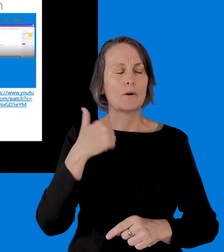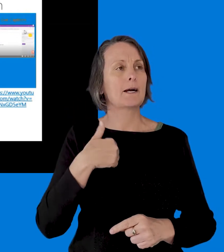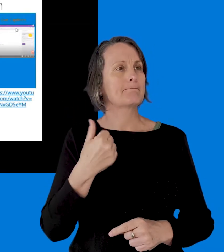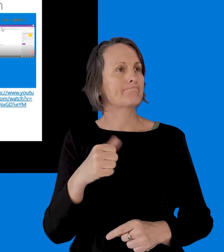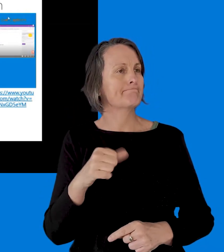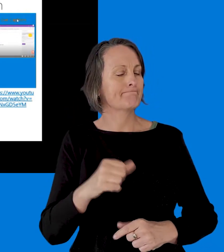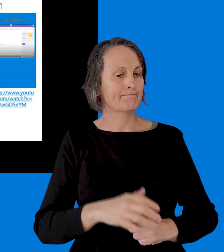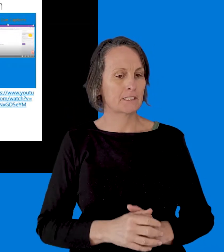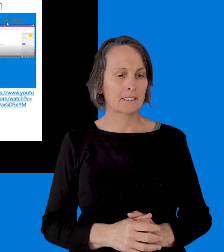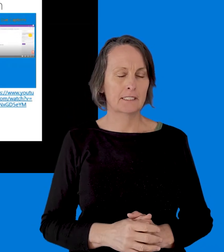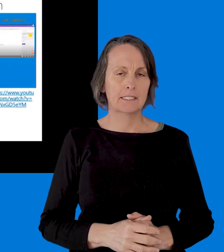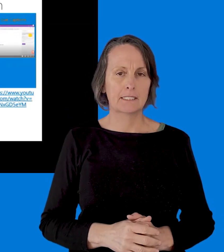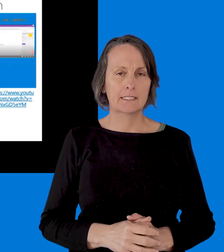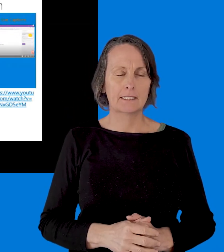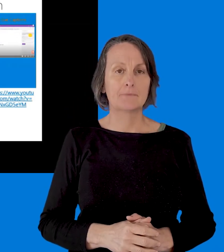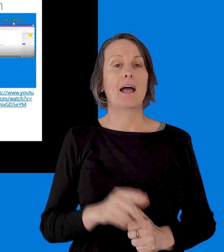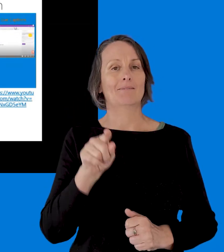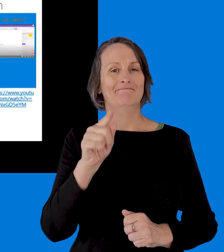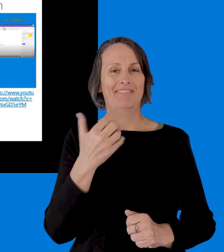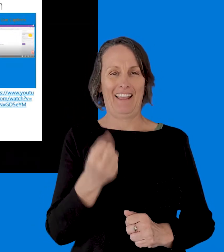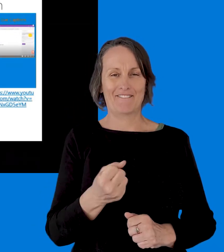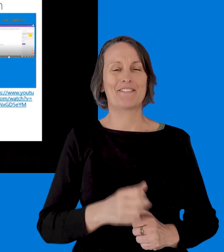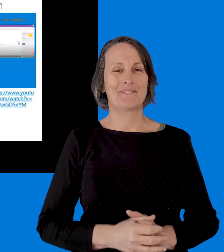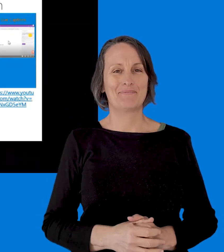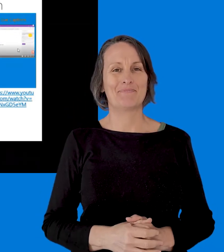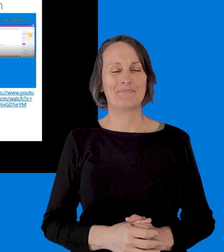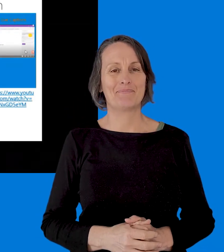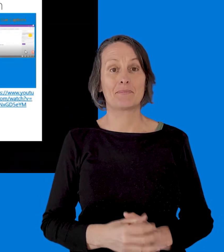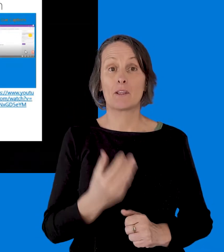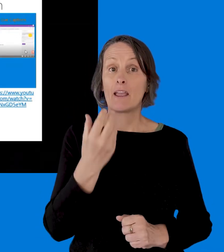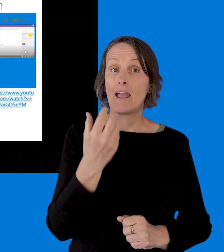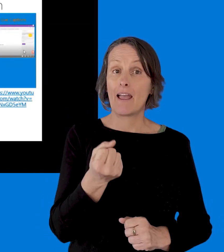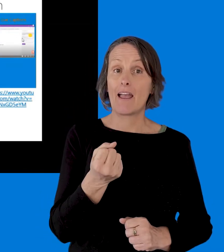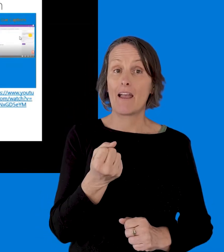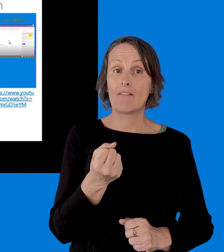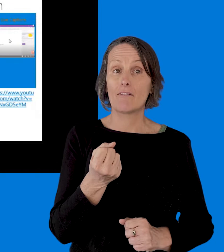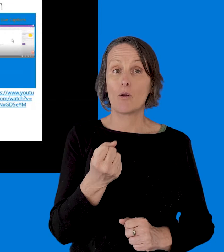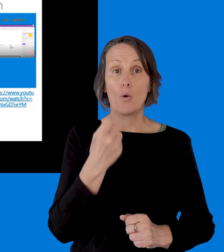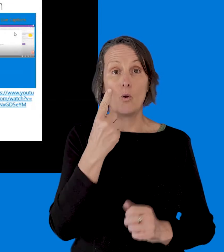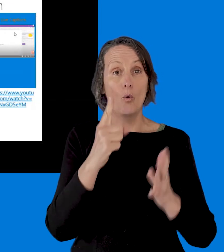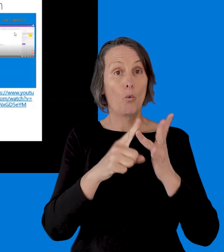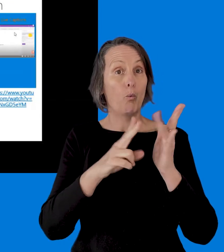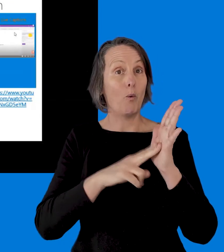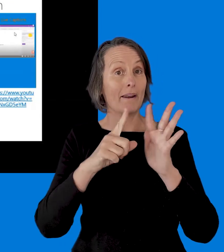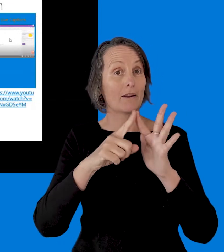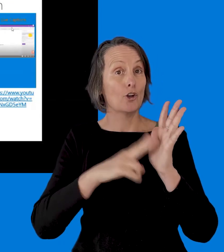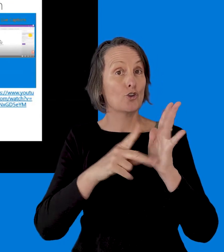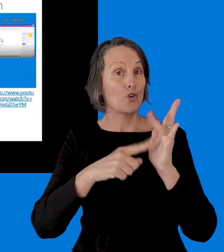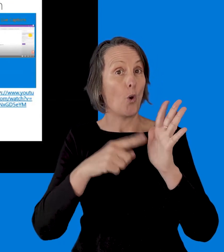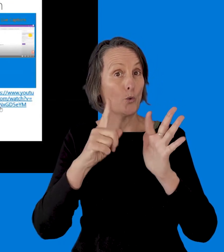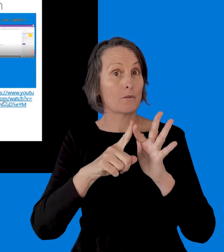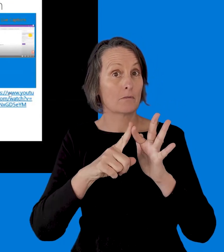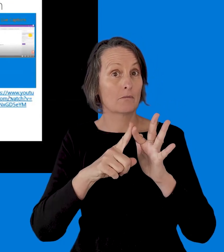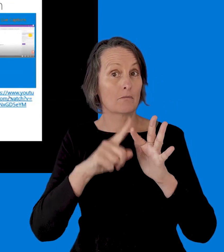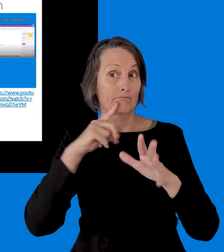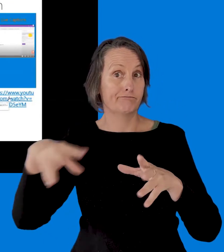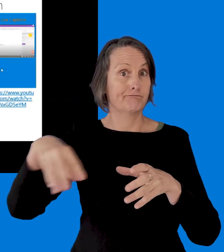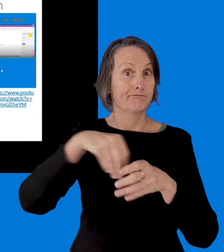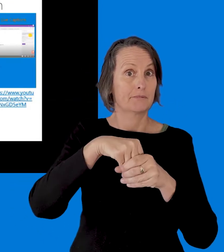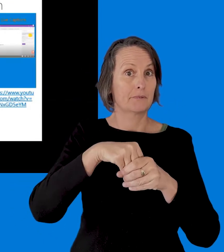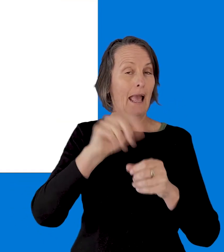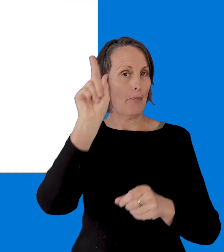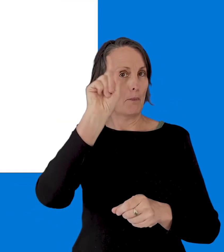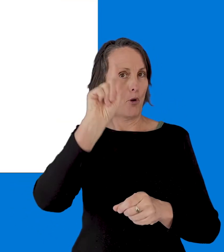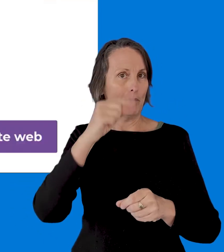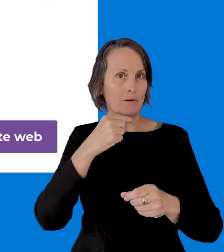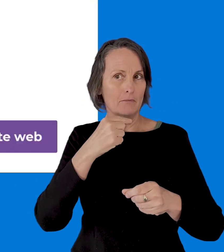it is, okay. We also have, OneNote is integrating this as well. This is currently in preview. I wanted to mention this, and there's a video